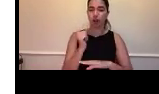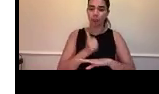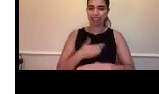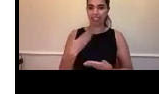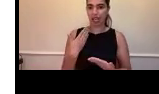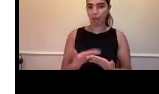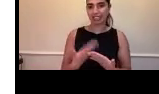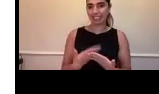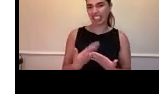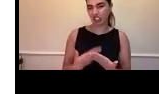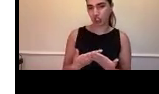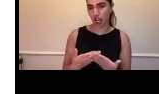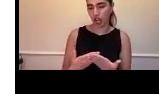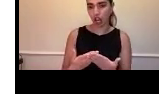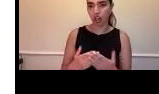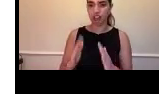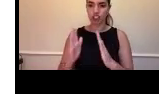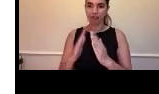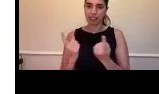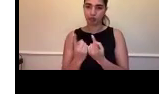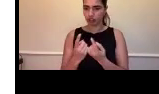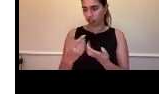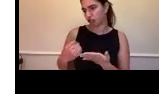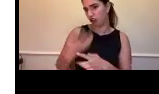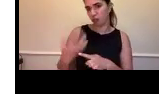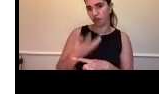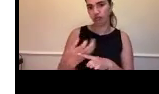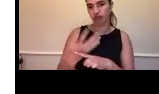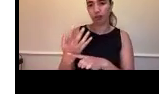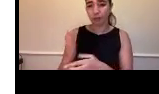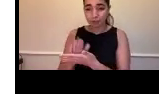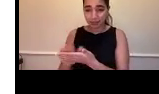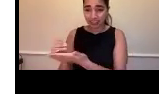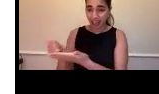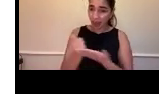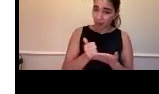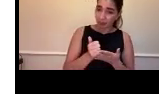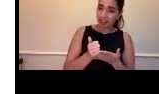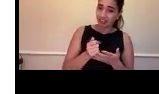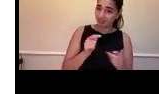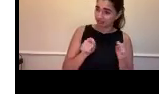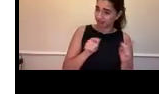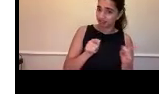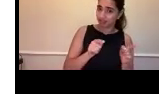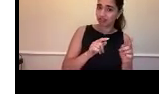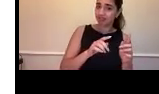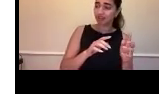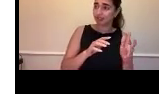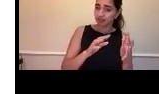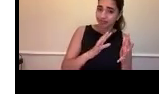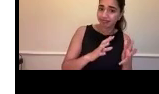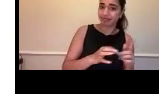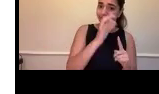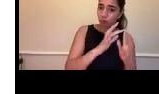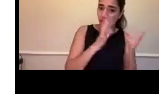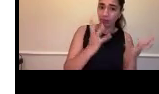with growing gross domestic product is not getting us into the global donut from both sides at the same time as we need. And so I hope